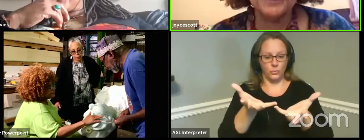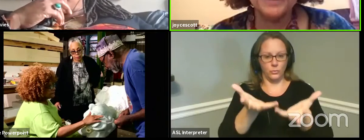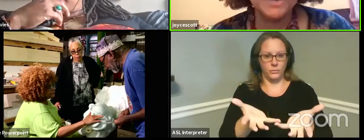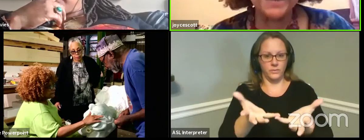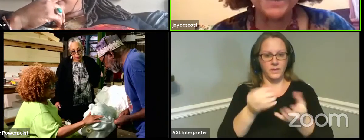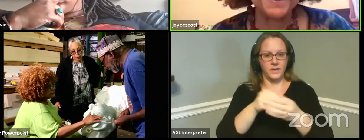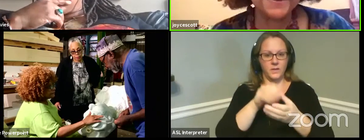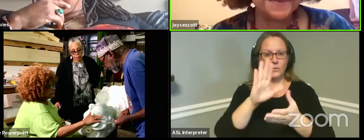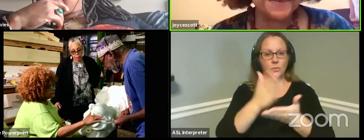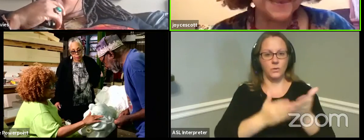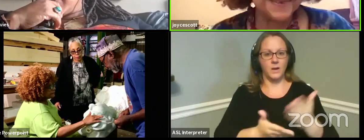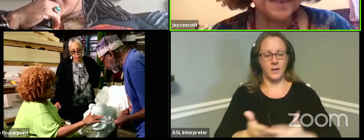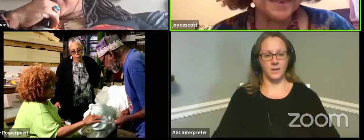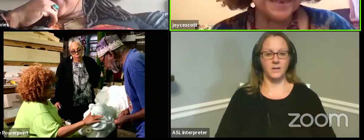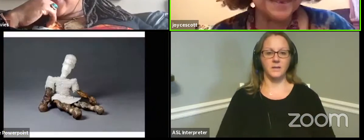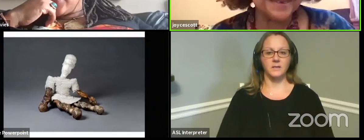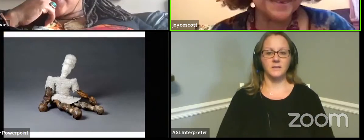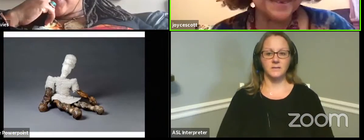Next.